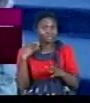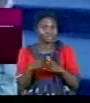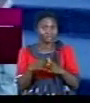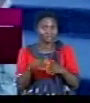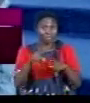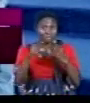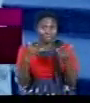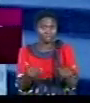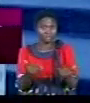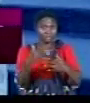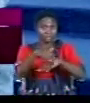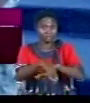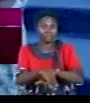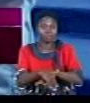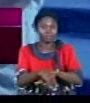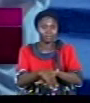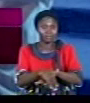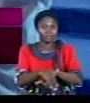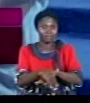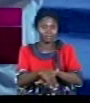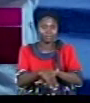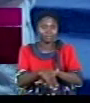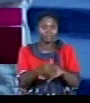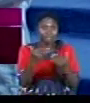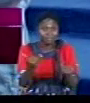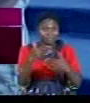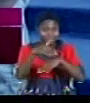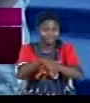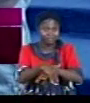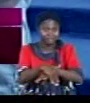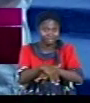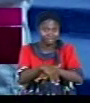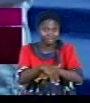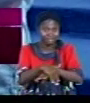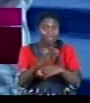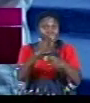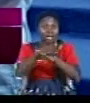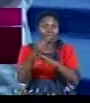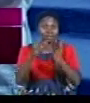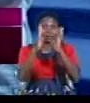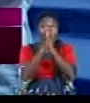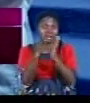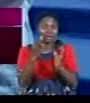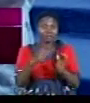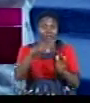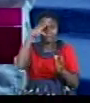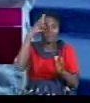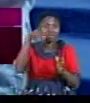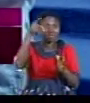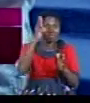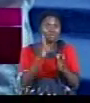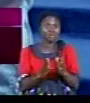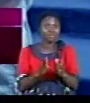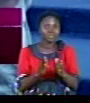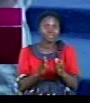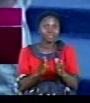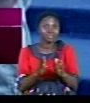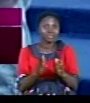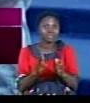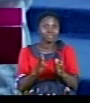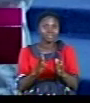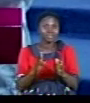tonight, I said tonight, after the prayer of the man of God, our pastor and